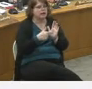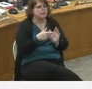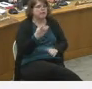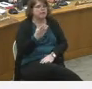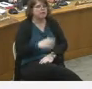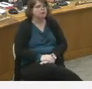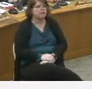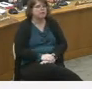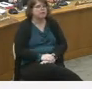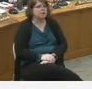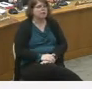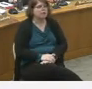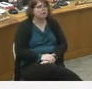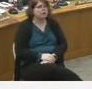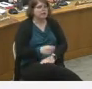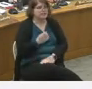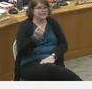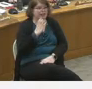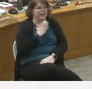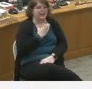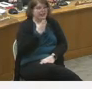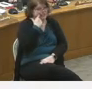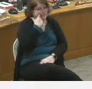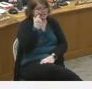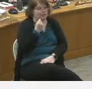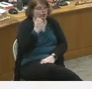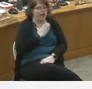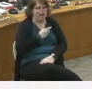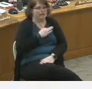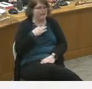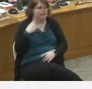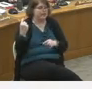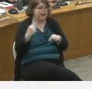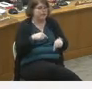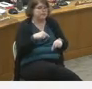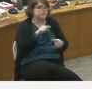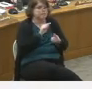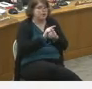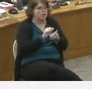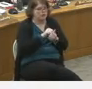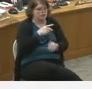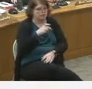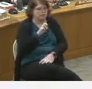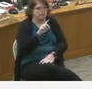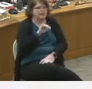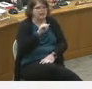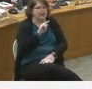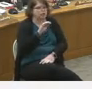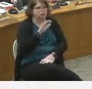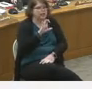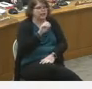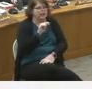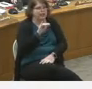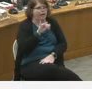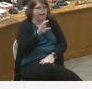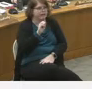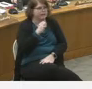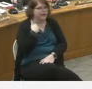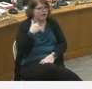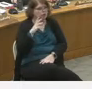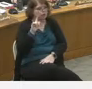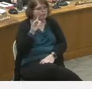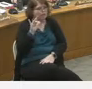uh Saturday our staff came in this past Saturday and and met with the Pediatric Alliance and there were 25 participants these are